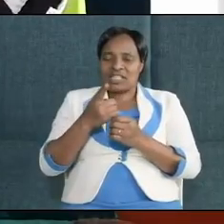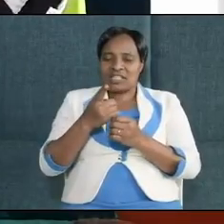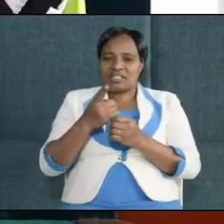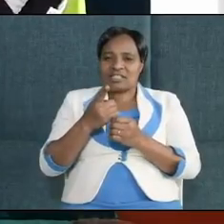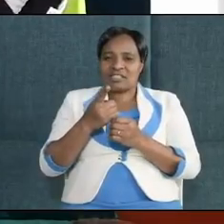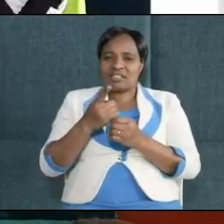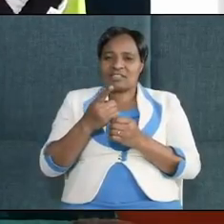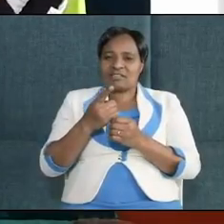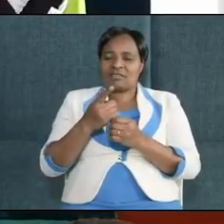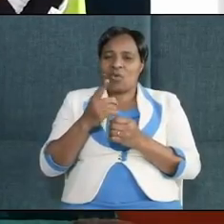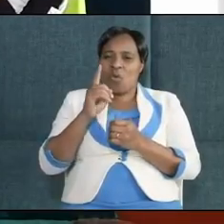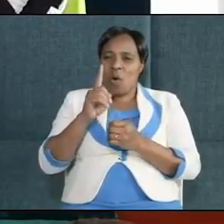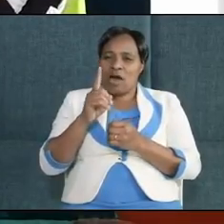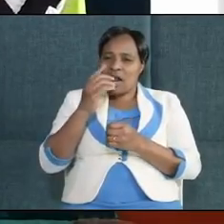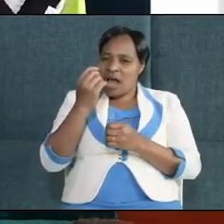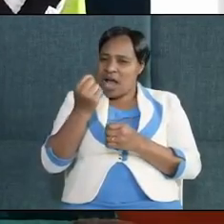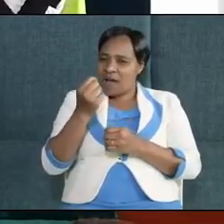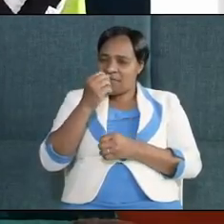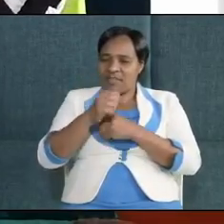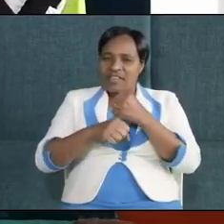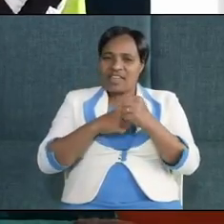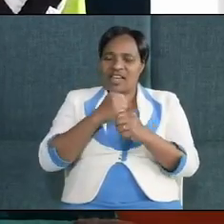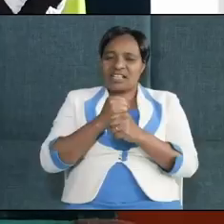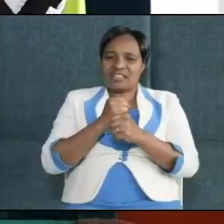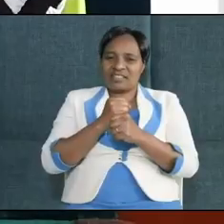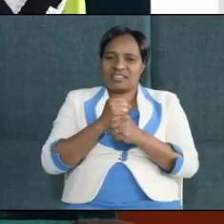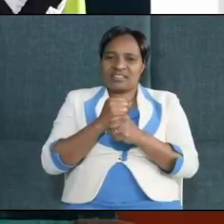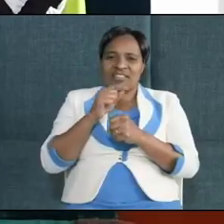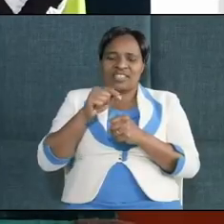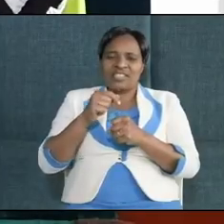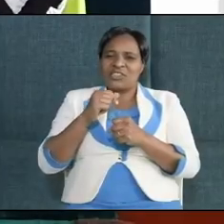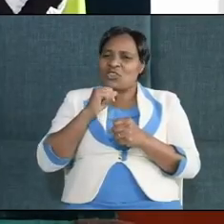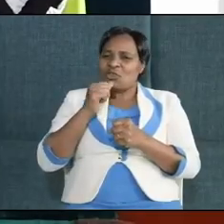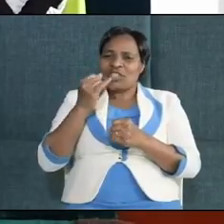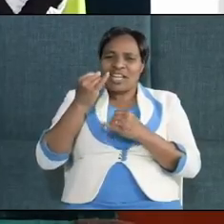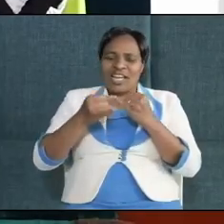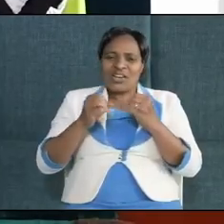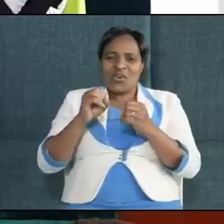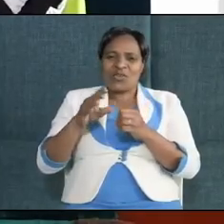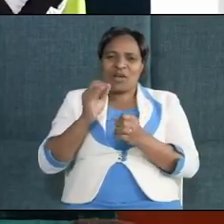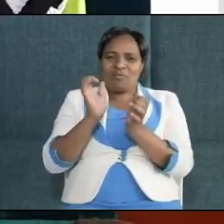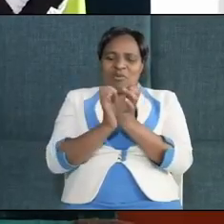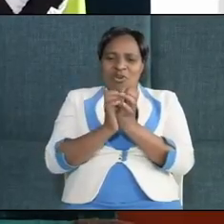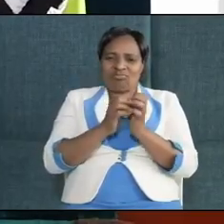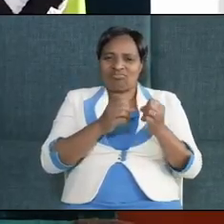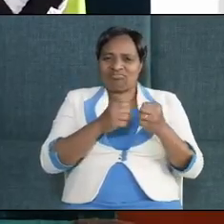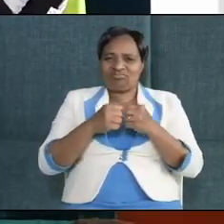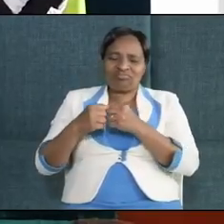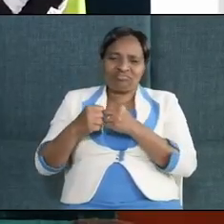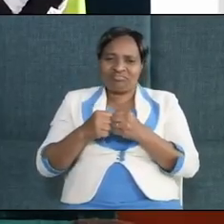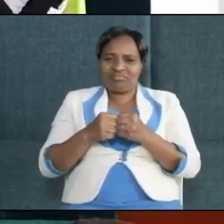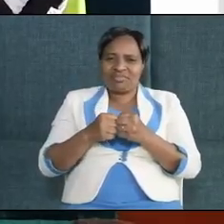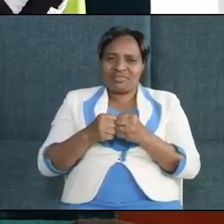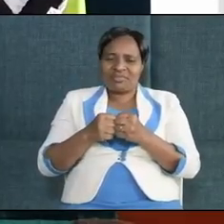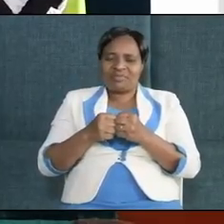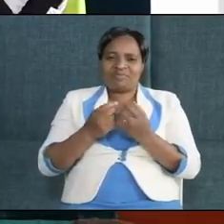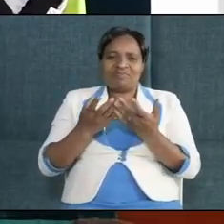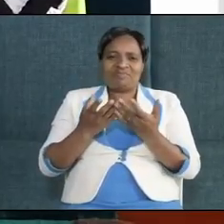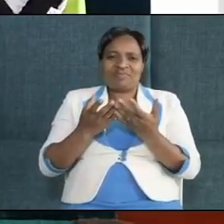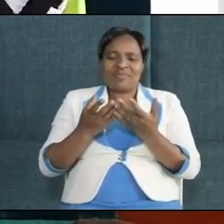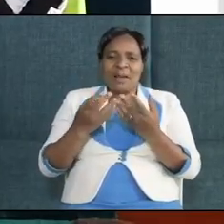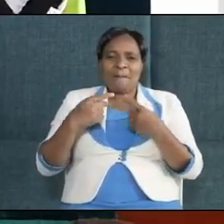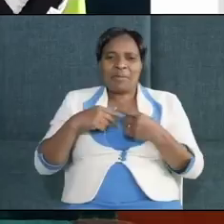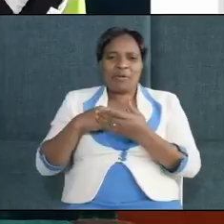for 1.5 years. But those were not the end of Paul's troubles. There were some troublemakers, some wicked Jews.